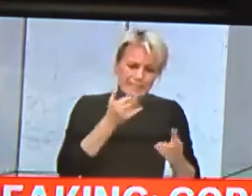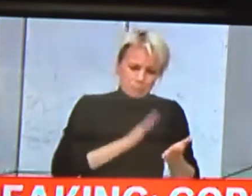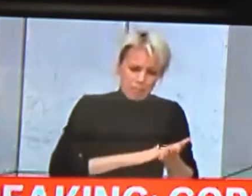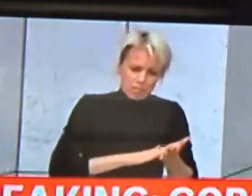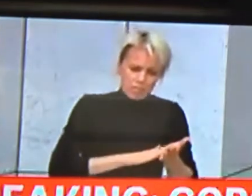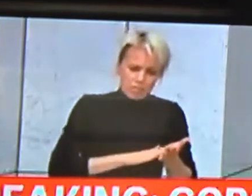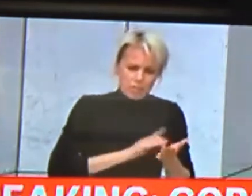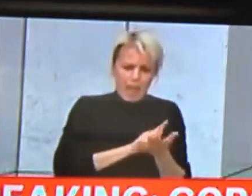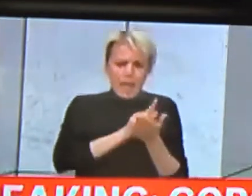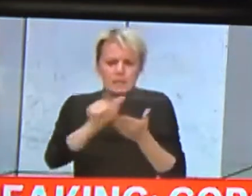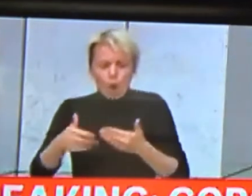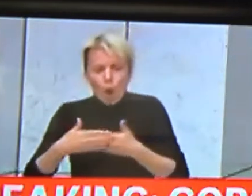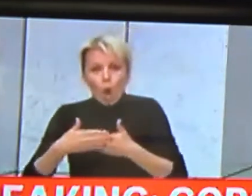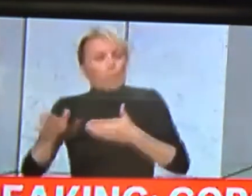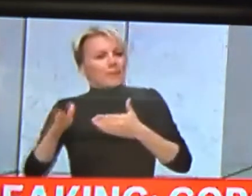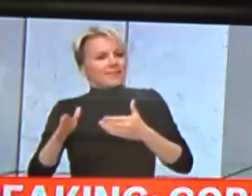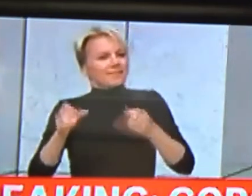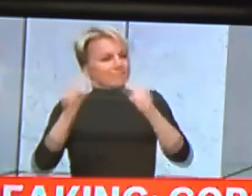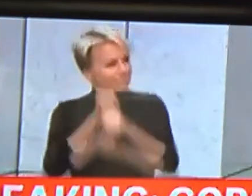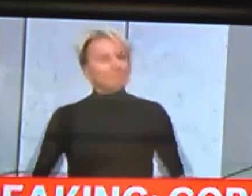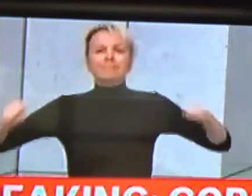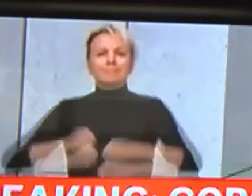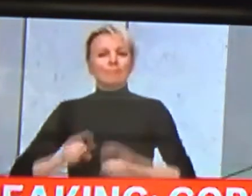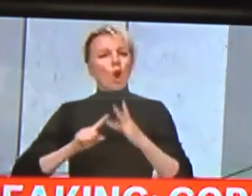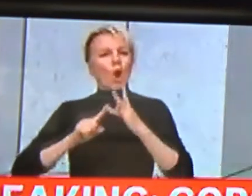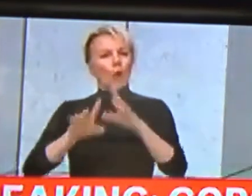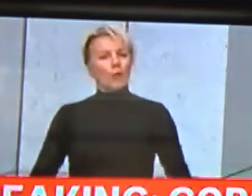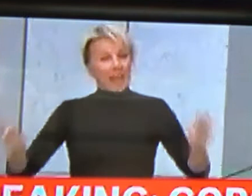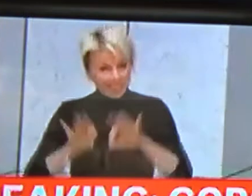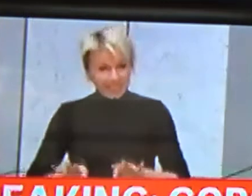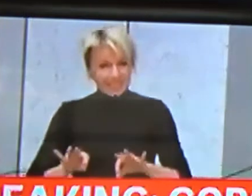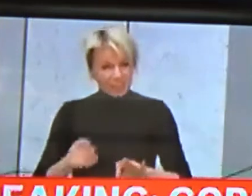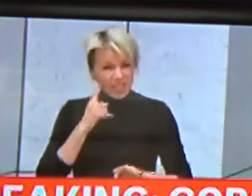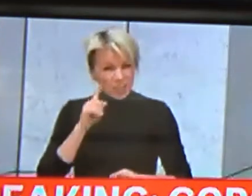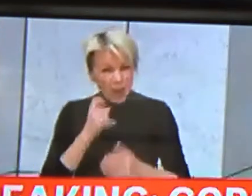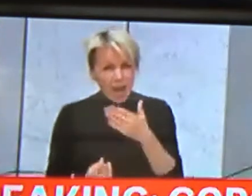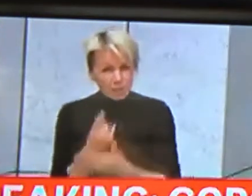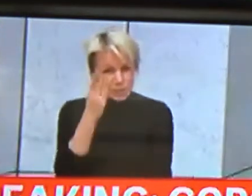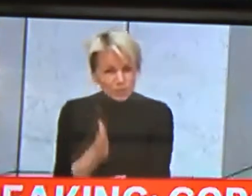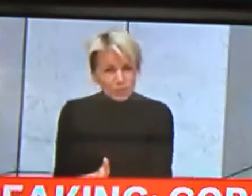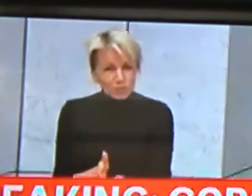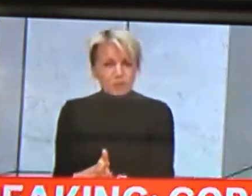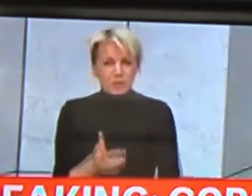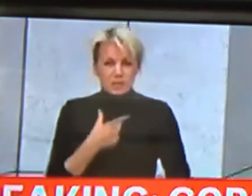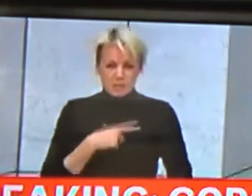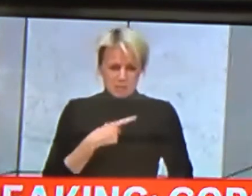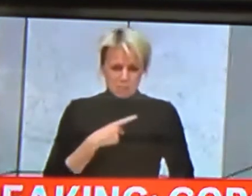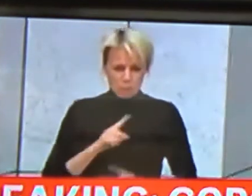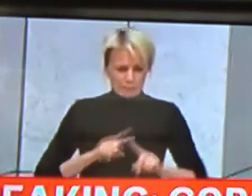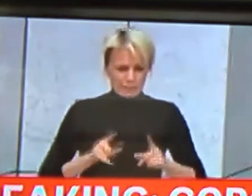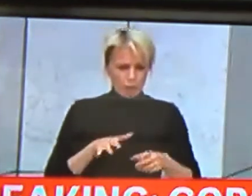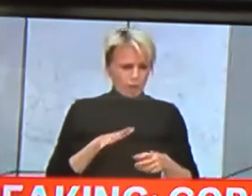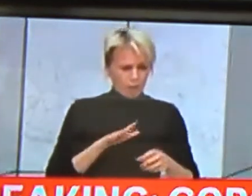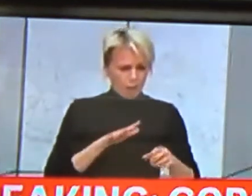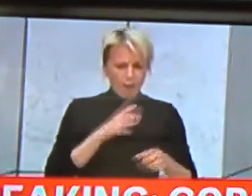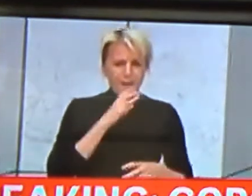that? The banks obviously think they might be able to capitalise someone's mortgage. Are you hoping that they won't do that? There's obviously local councils, state governments. So could you